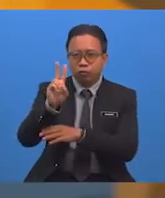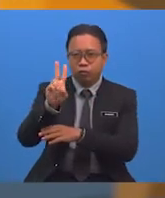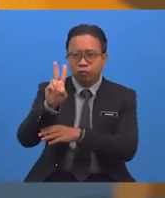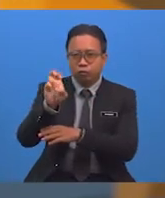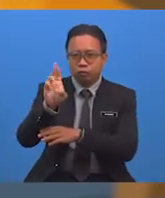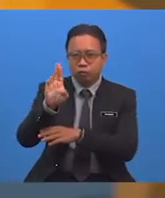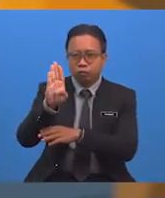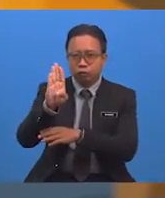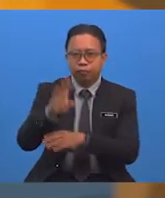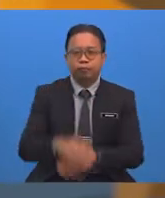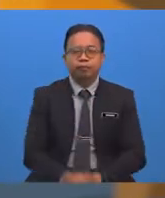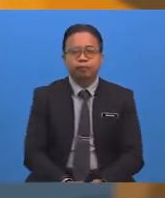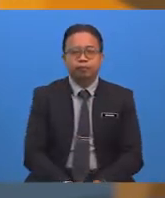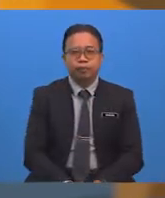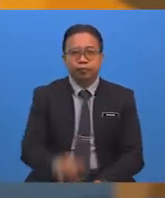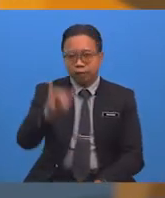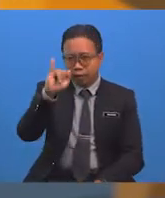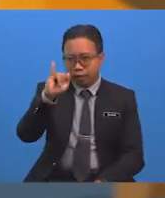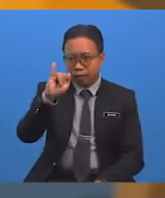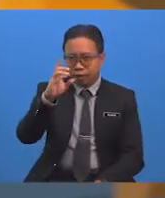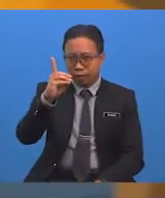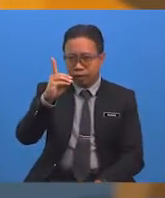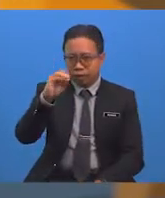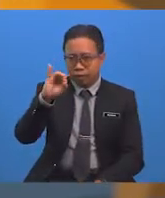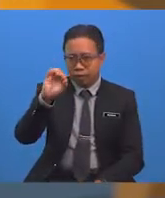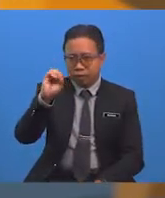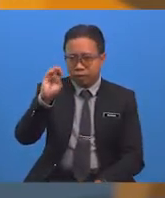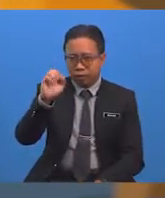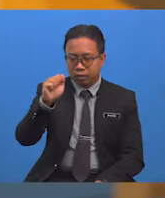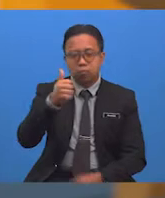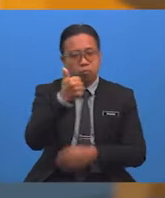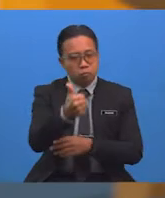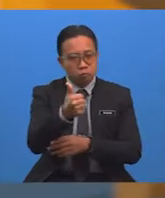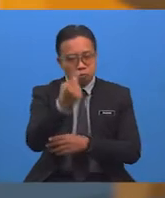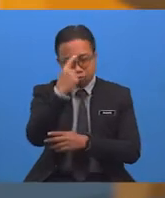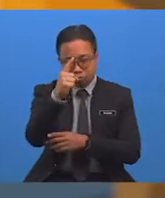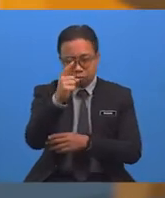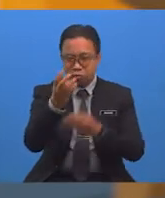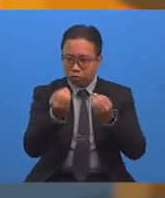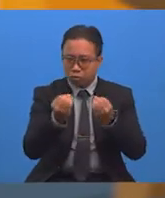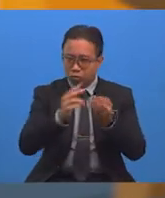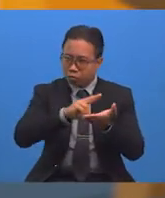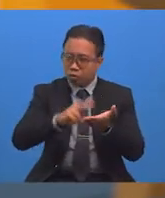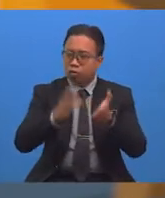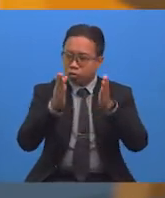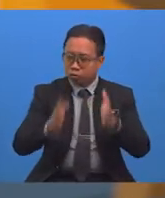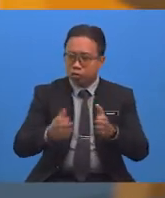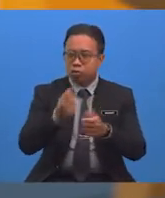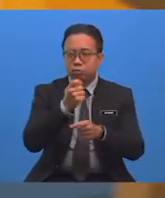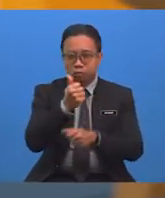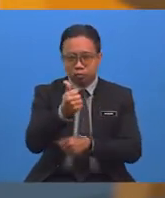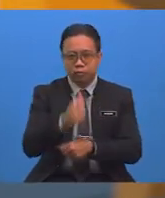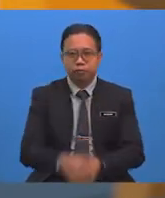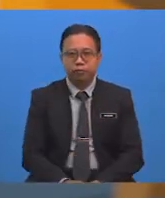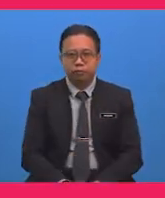idiomatic expressions. Add some good quotes to enhance the readability of your essay.